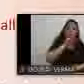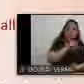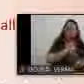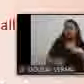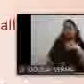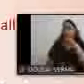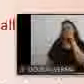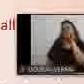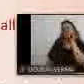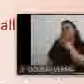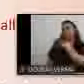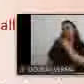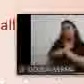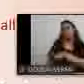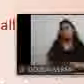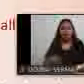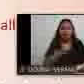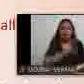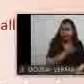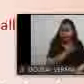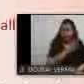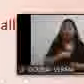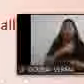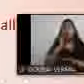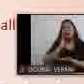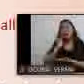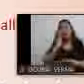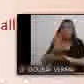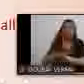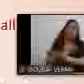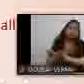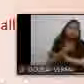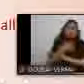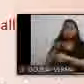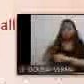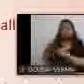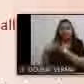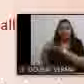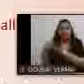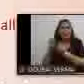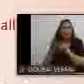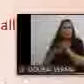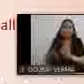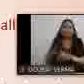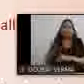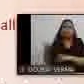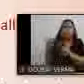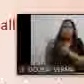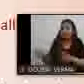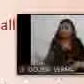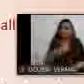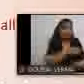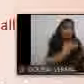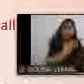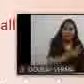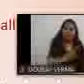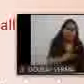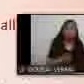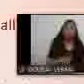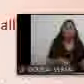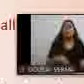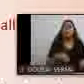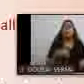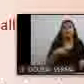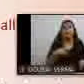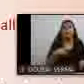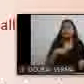to be sung in a different manner. Their touch has to be developed. Their hands, their body has to be touched. If you're just talking,